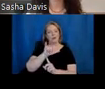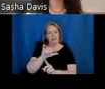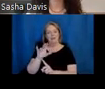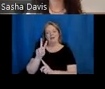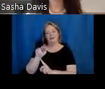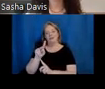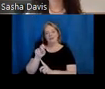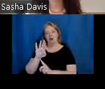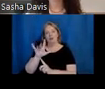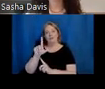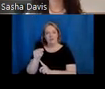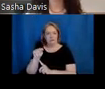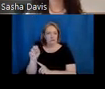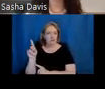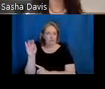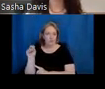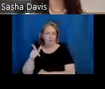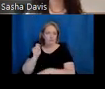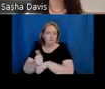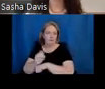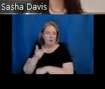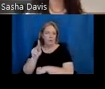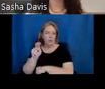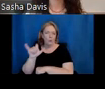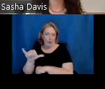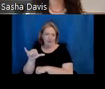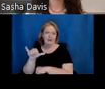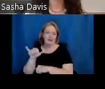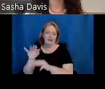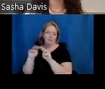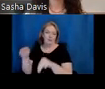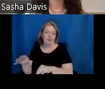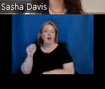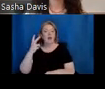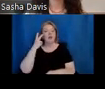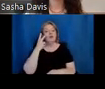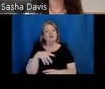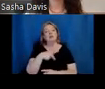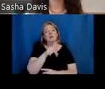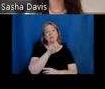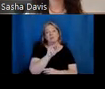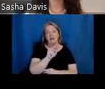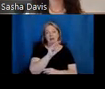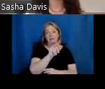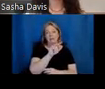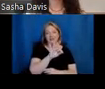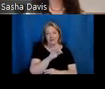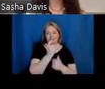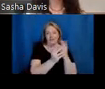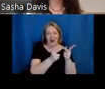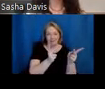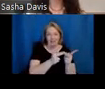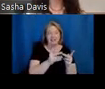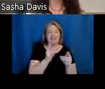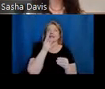Don't miss the exquisite details of the flame motif fireplace by Robert Winthrop Chandler, and look up at the